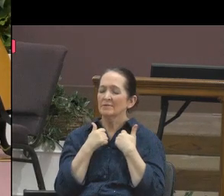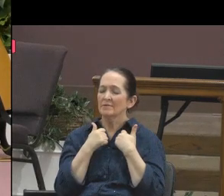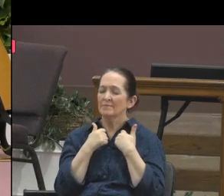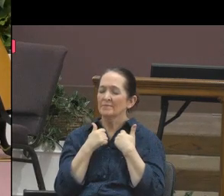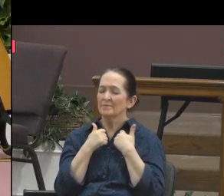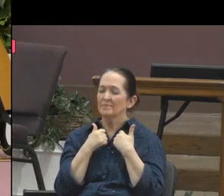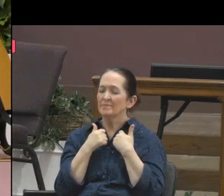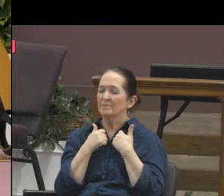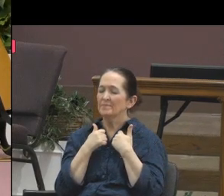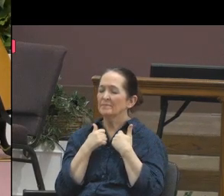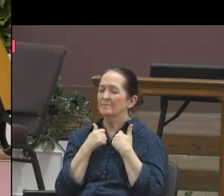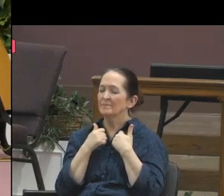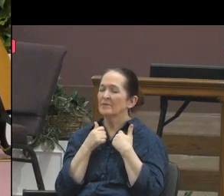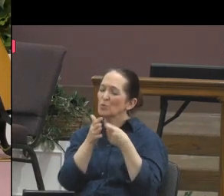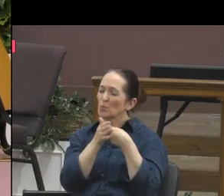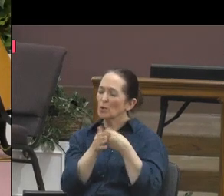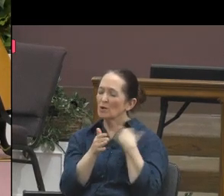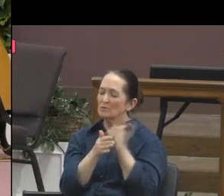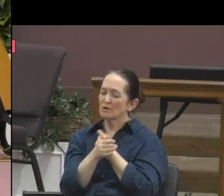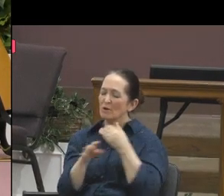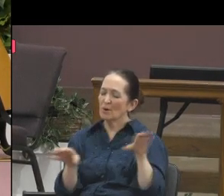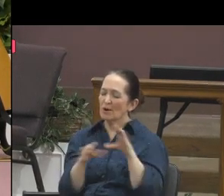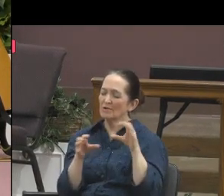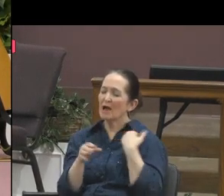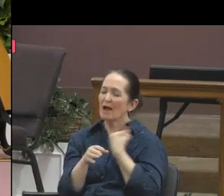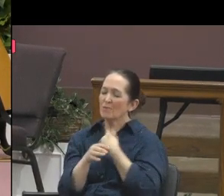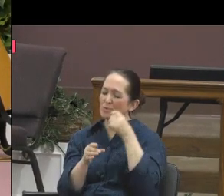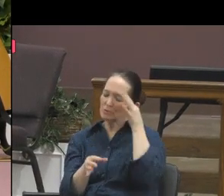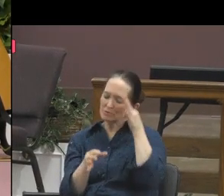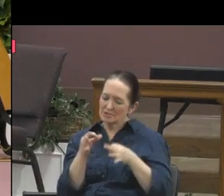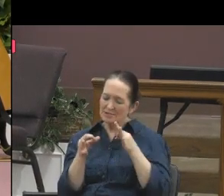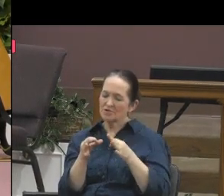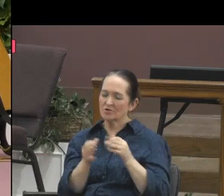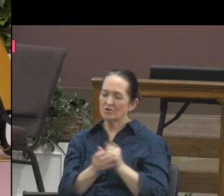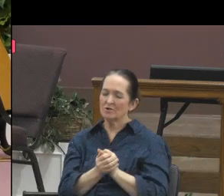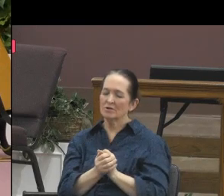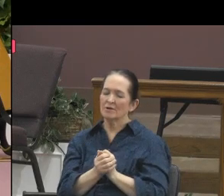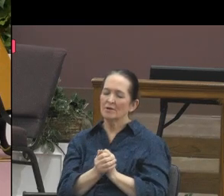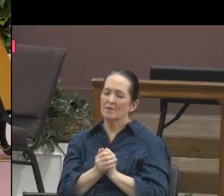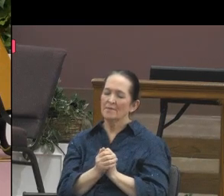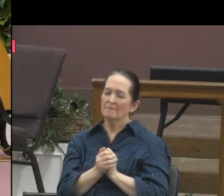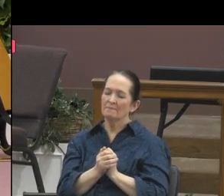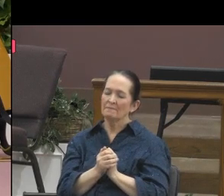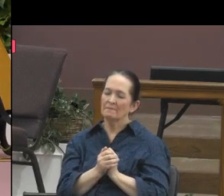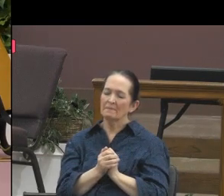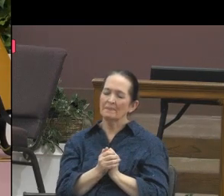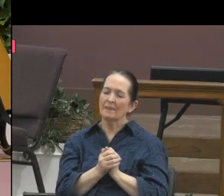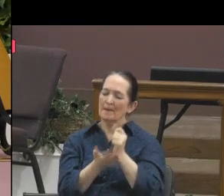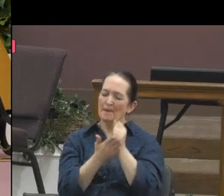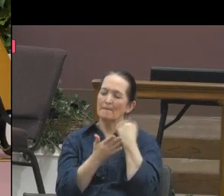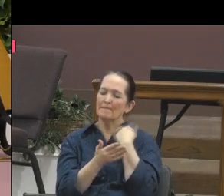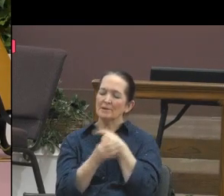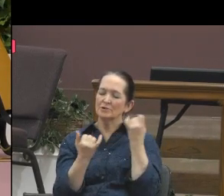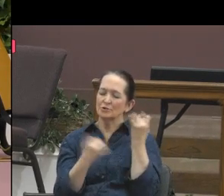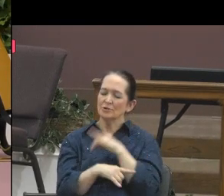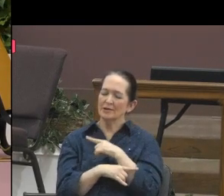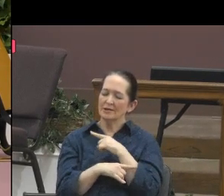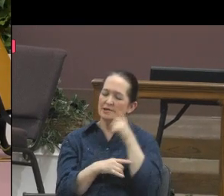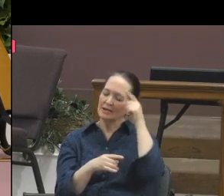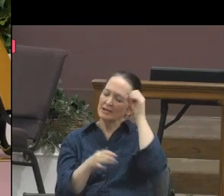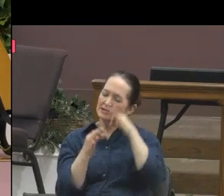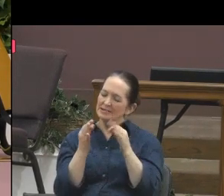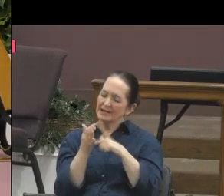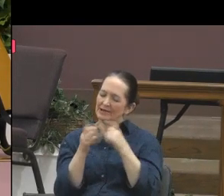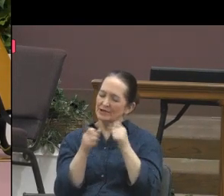And it requires our action and our decision. And so help us today to determine this